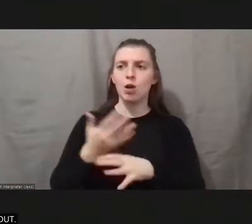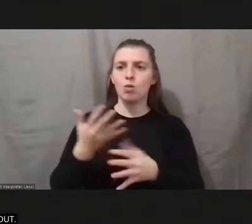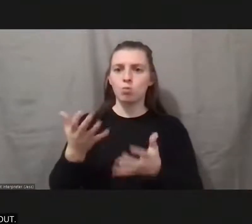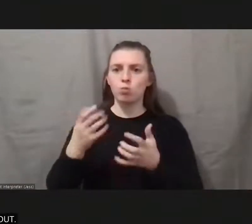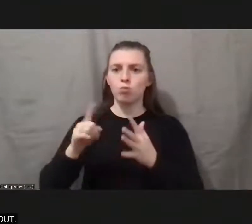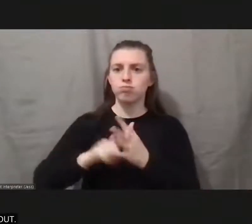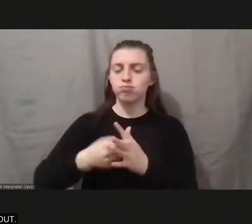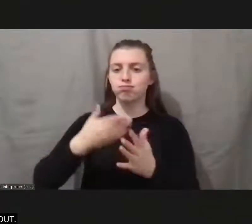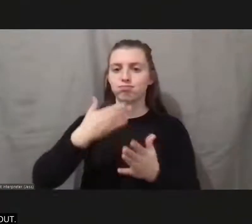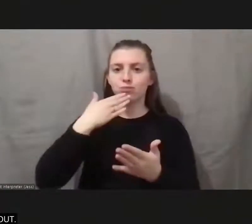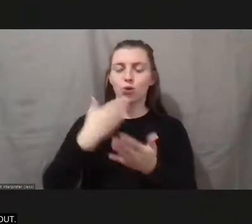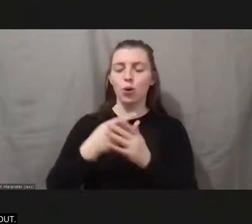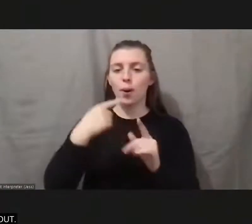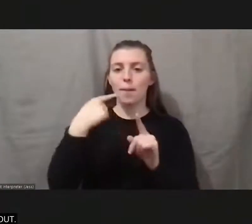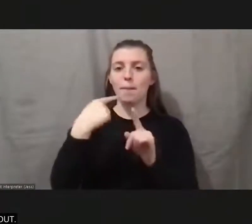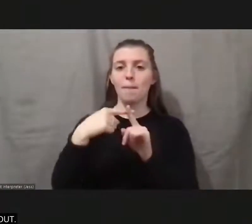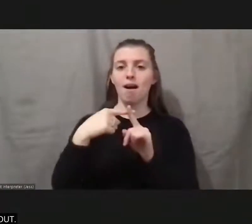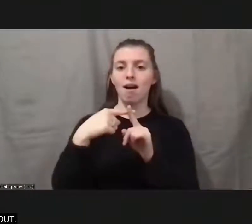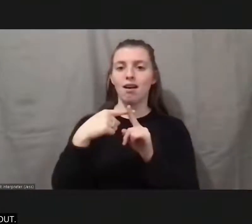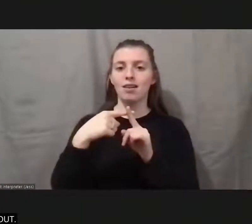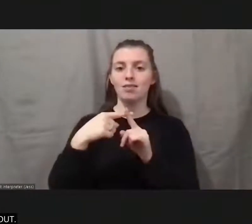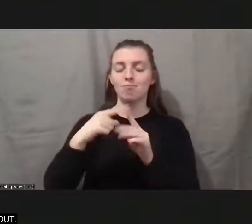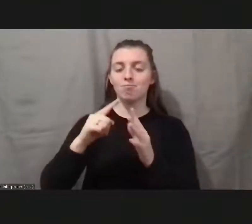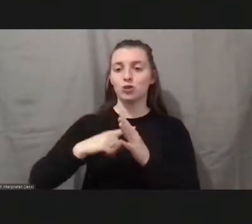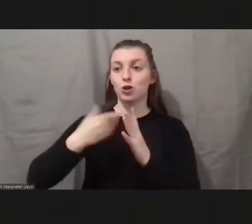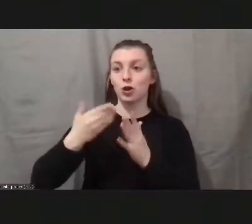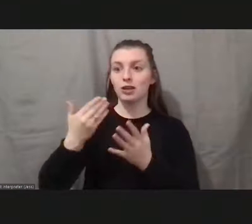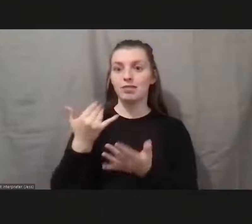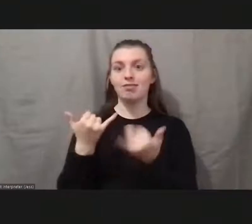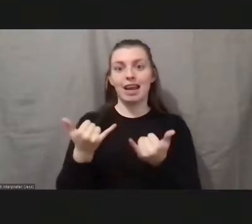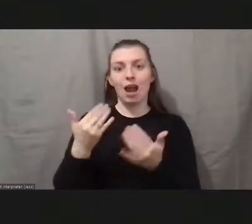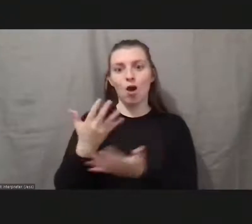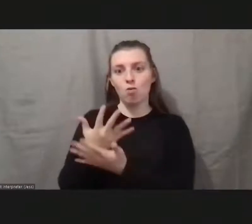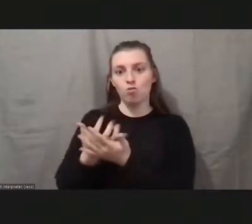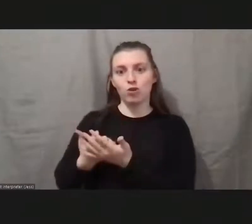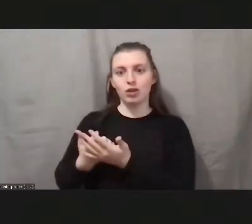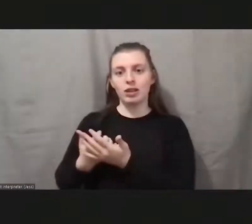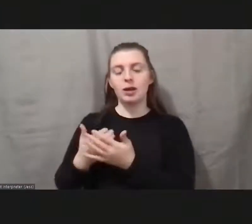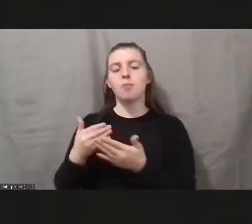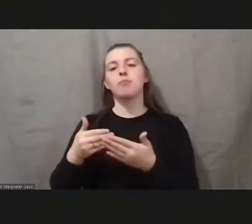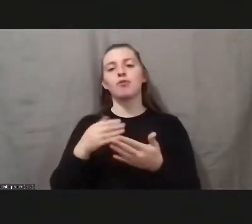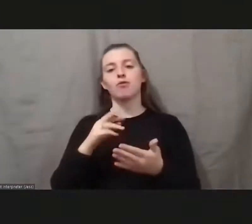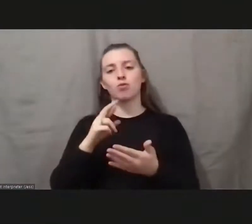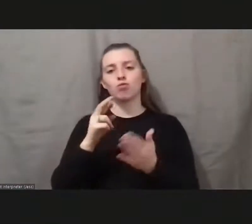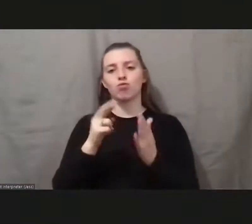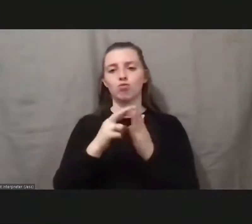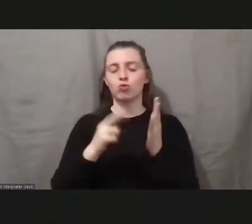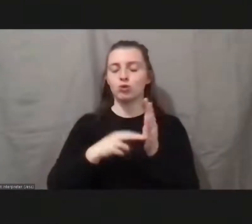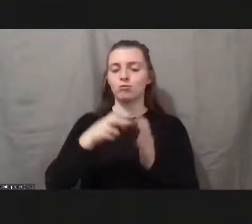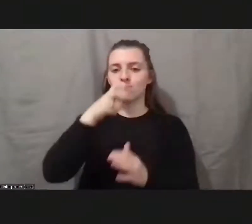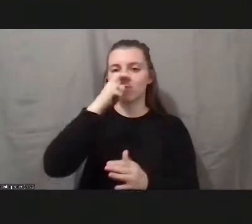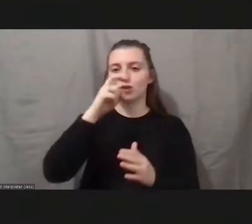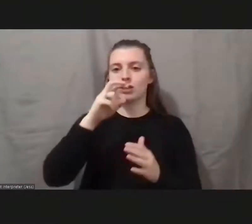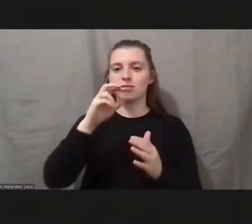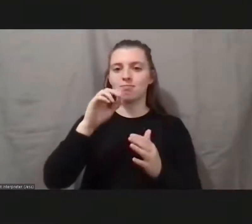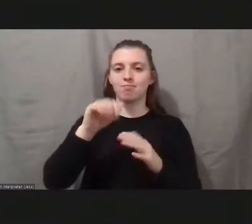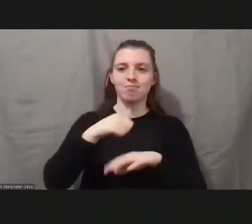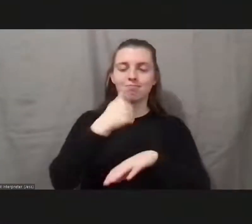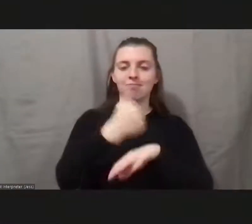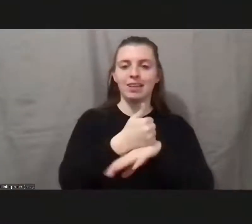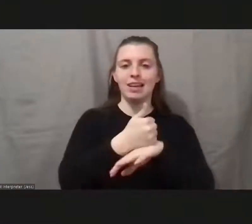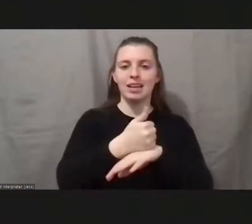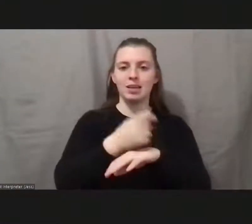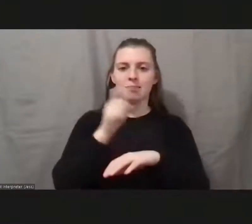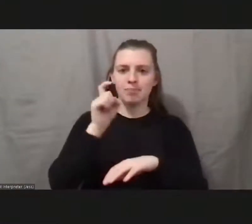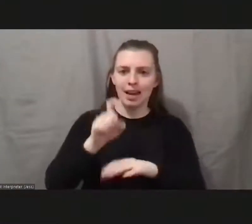of the curve before it actually becomes legislation that we are the ones that are being watched to get these things done. We want to